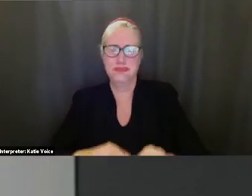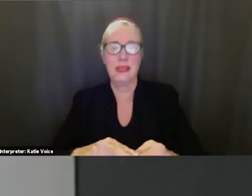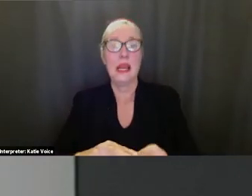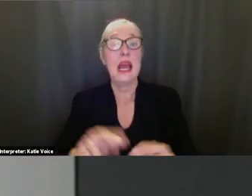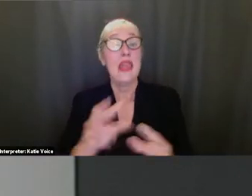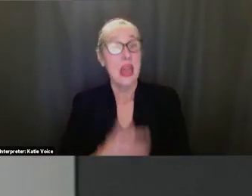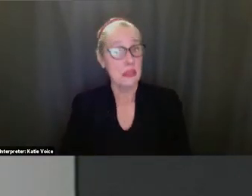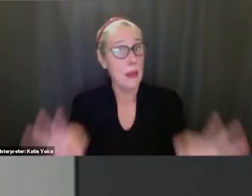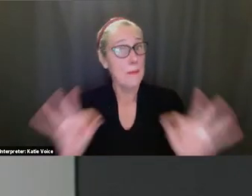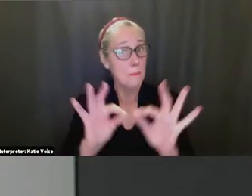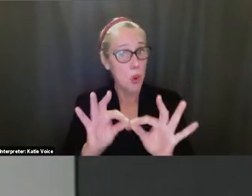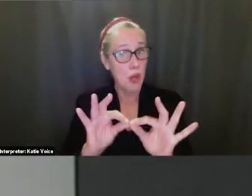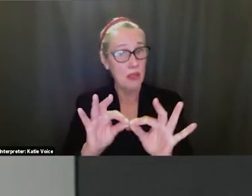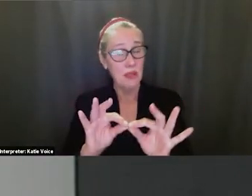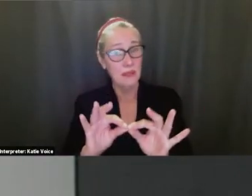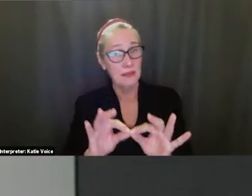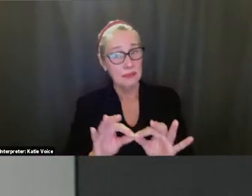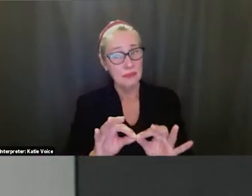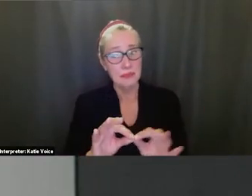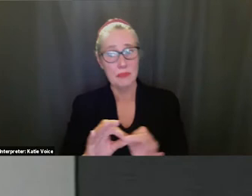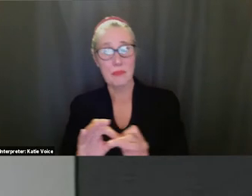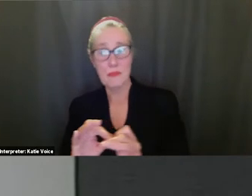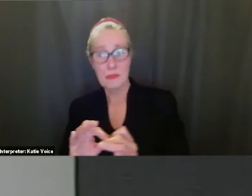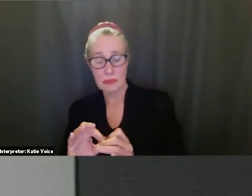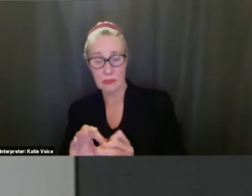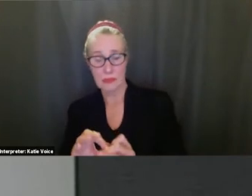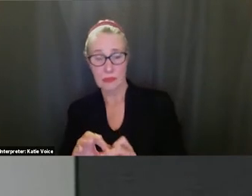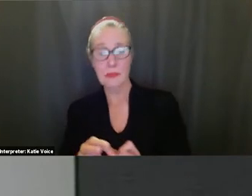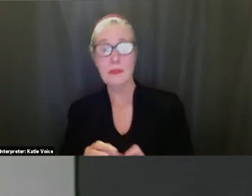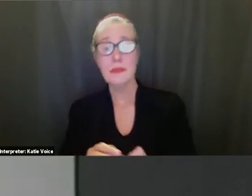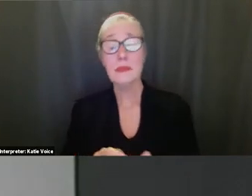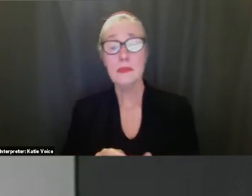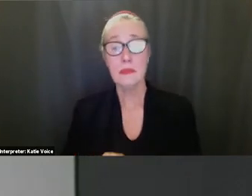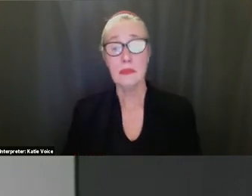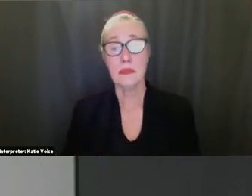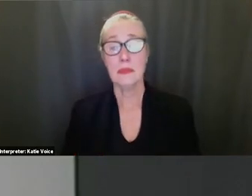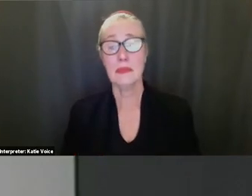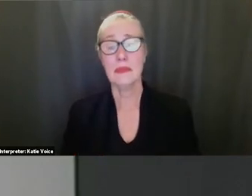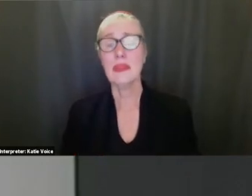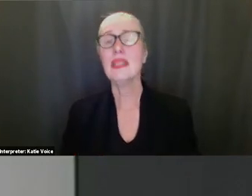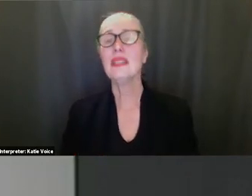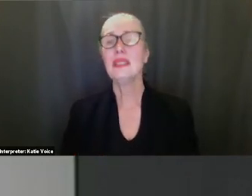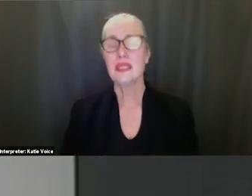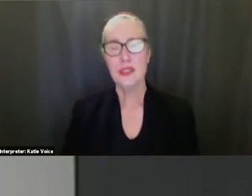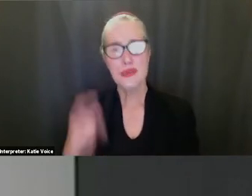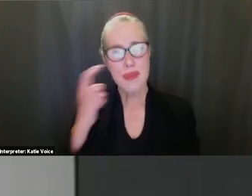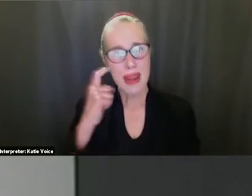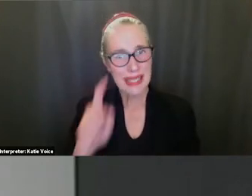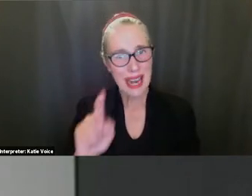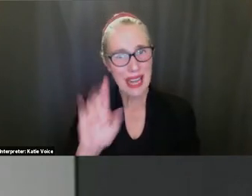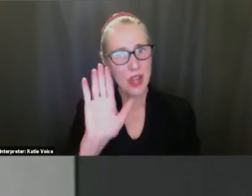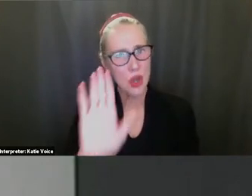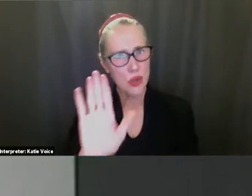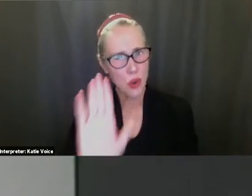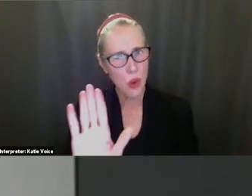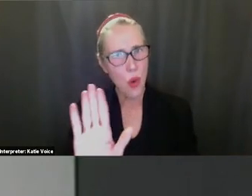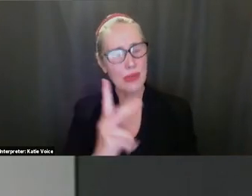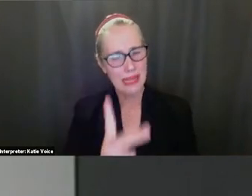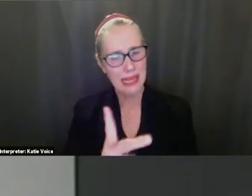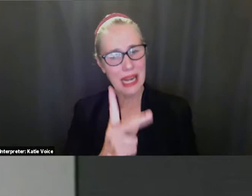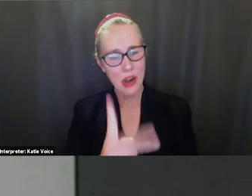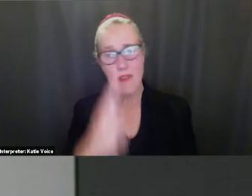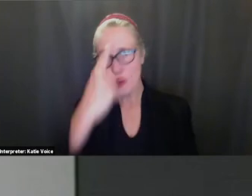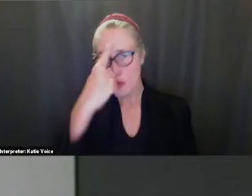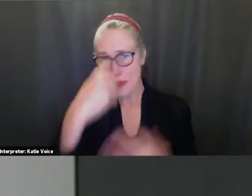remember to just acknowledge your own mental health and the mental health in your